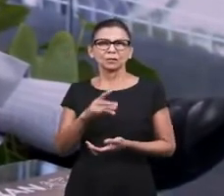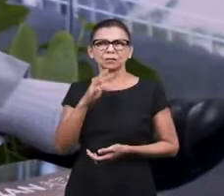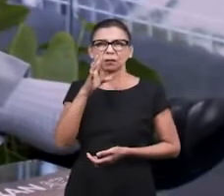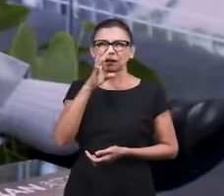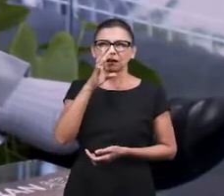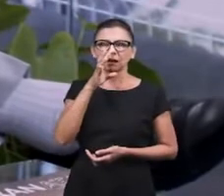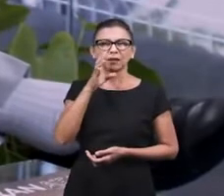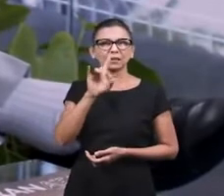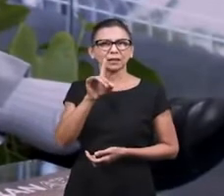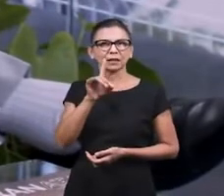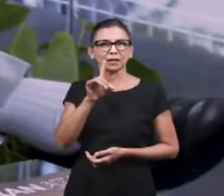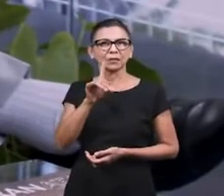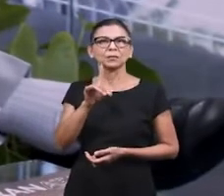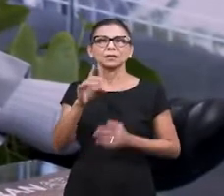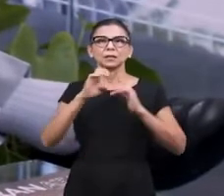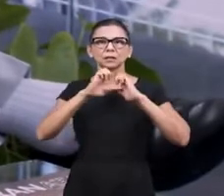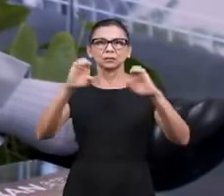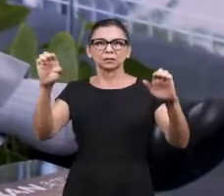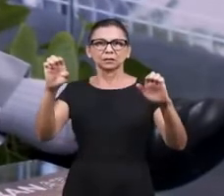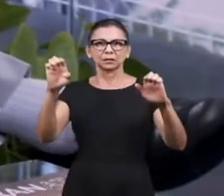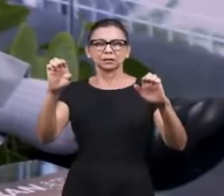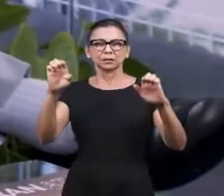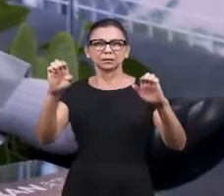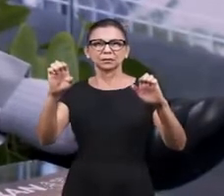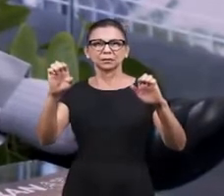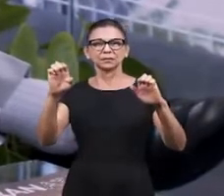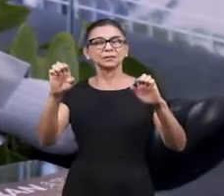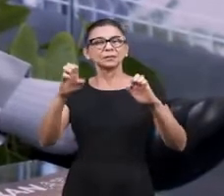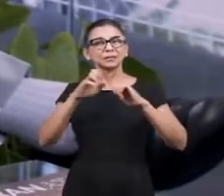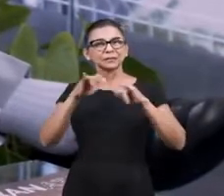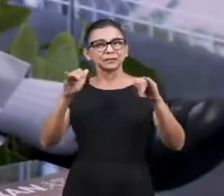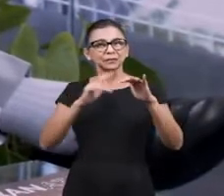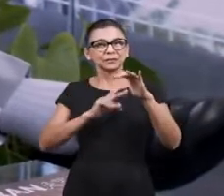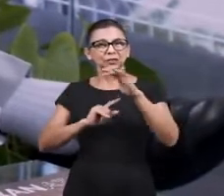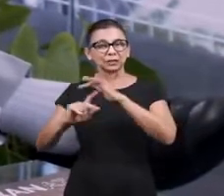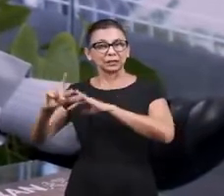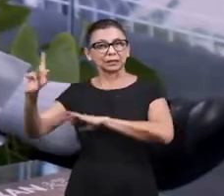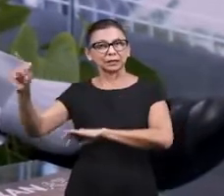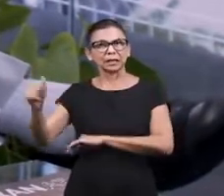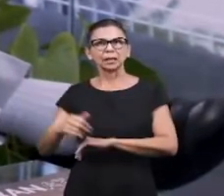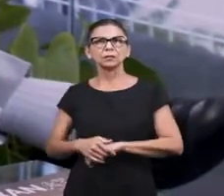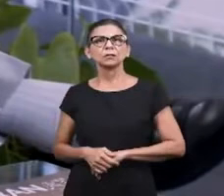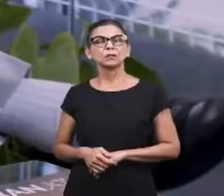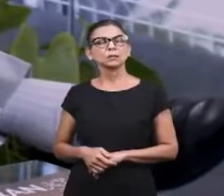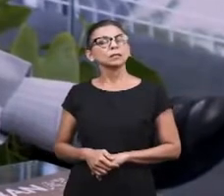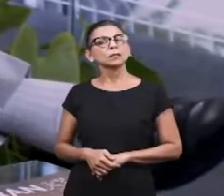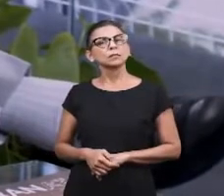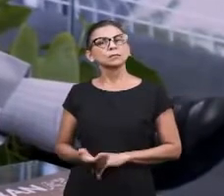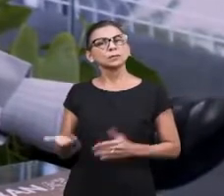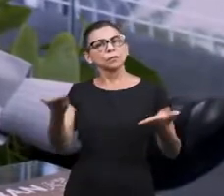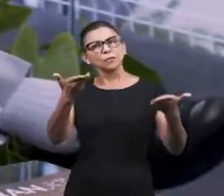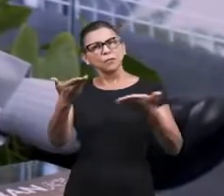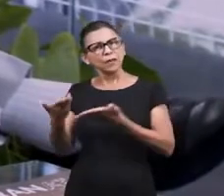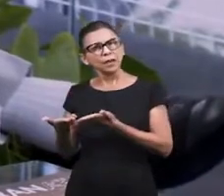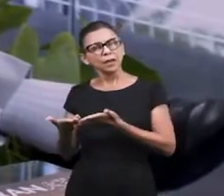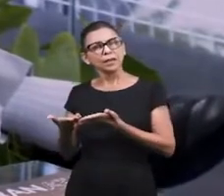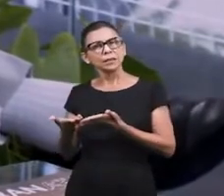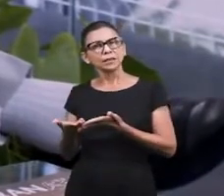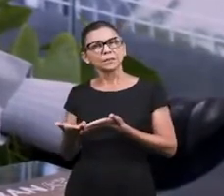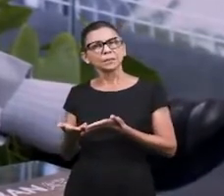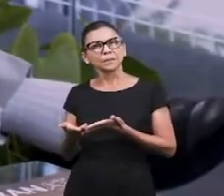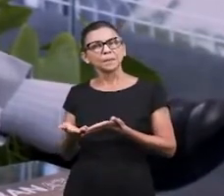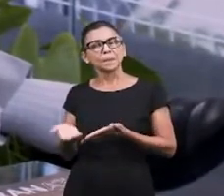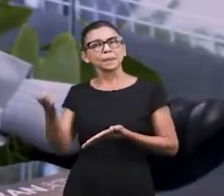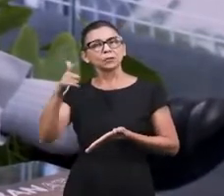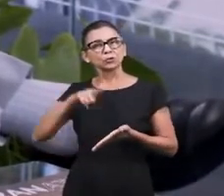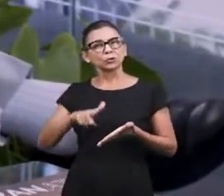God. And as the program announcing Eternal Gospel, I invite you also to watch and rewatch this and all the other editions of